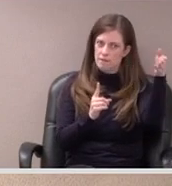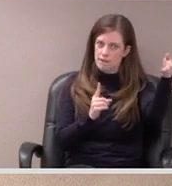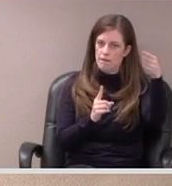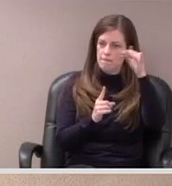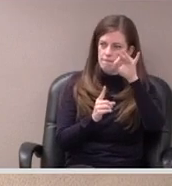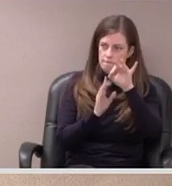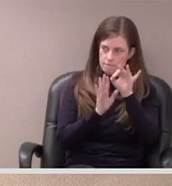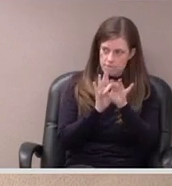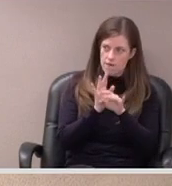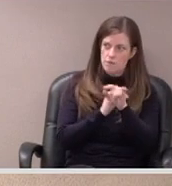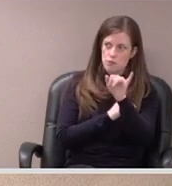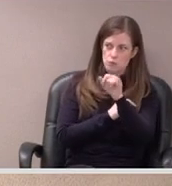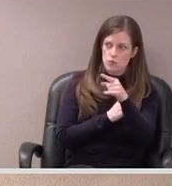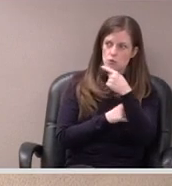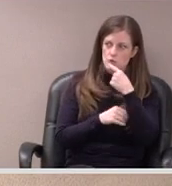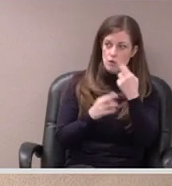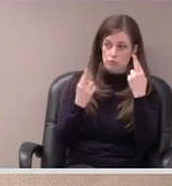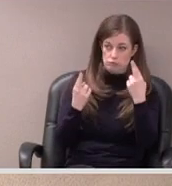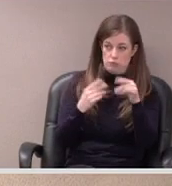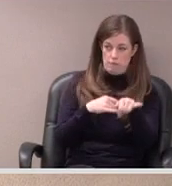we'll keep our fingers crossed on that too.